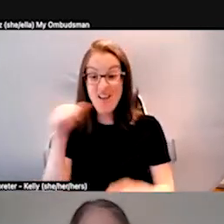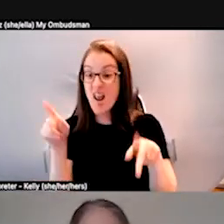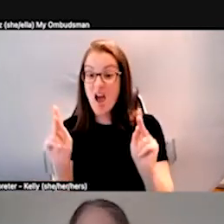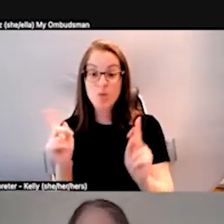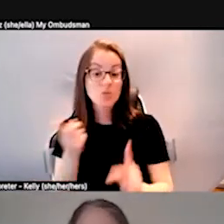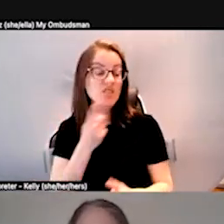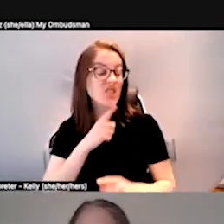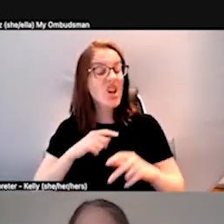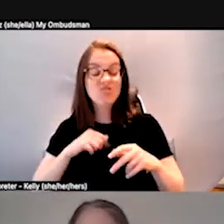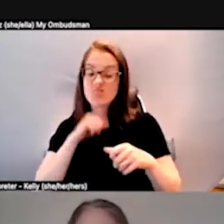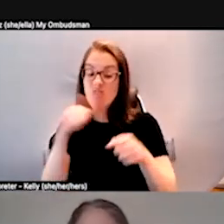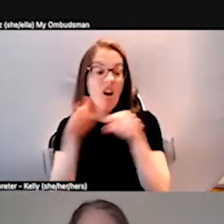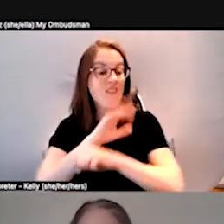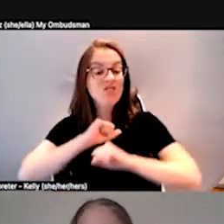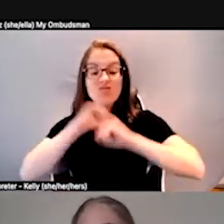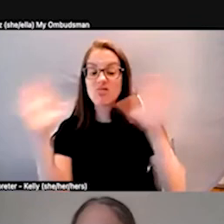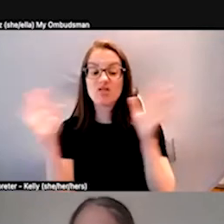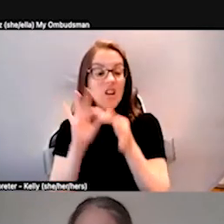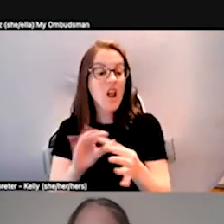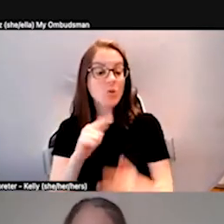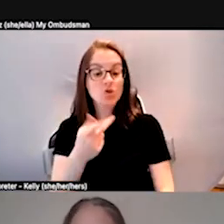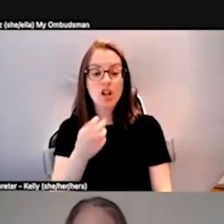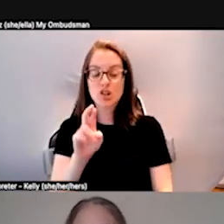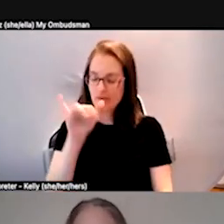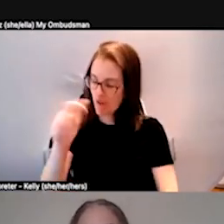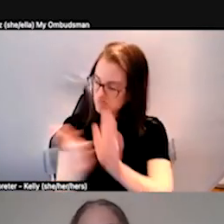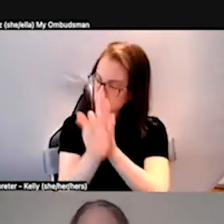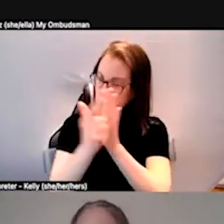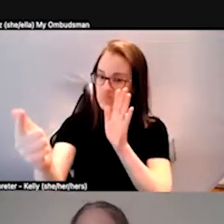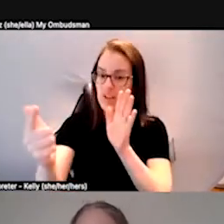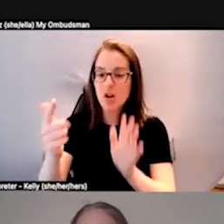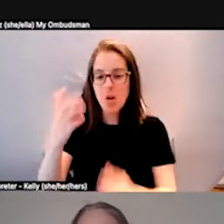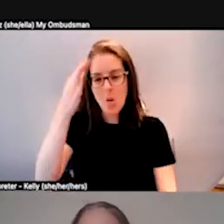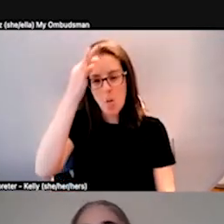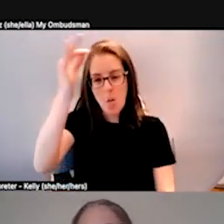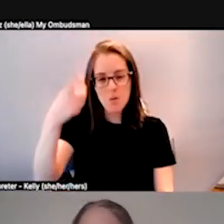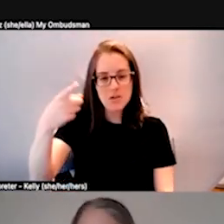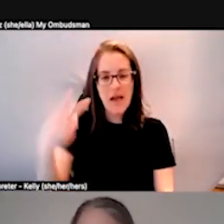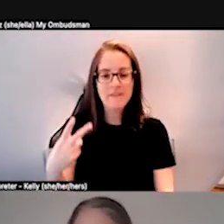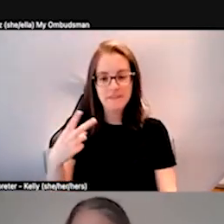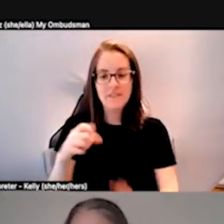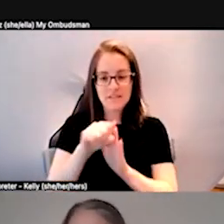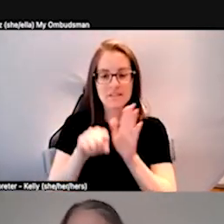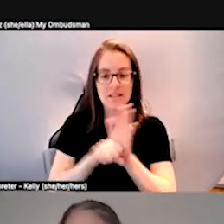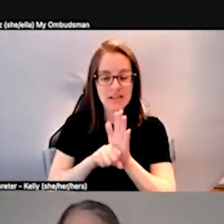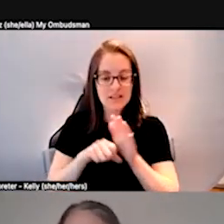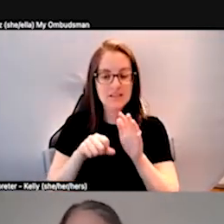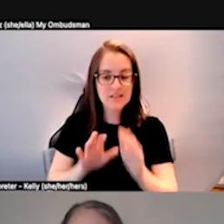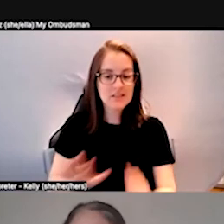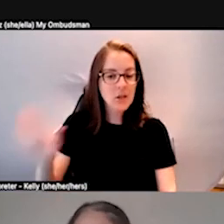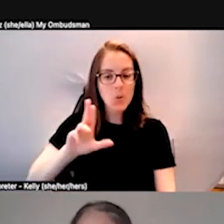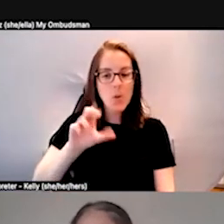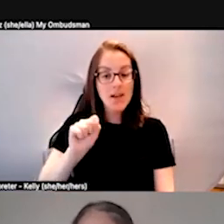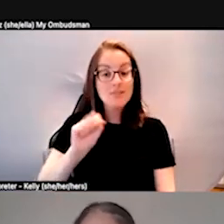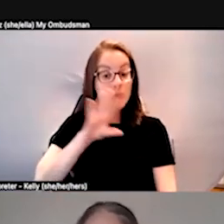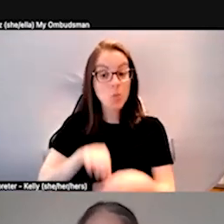cover gender-affirming medical care. That is illegal in about half the states in the country, including this. And I